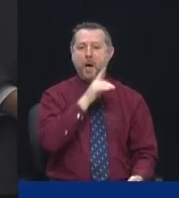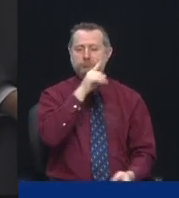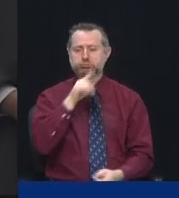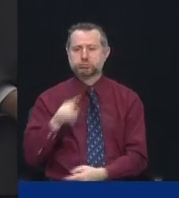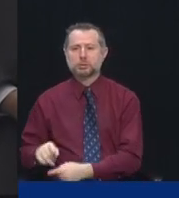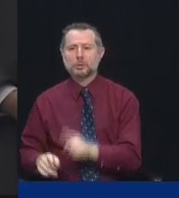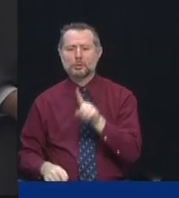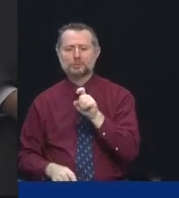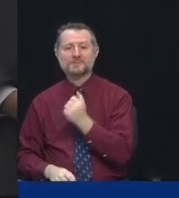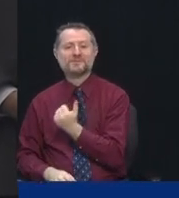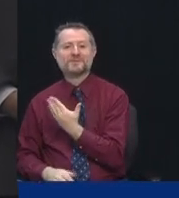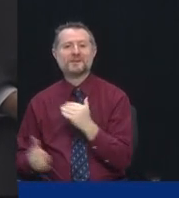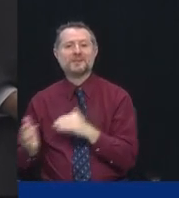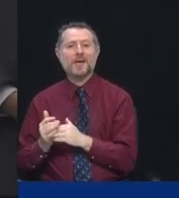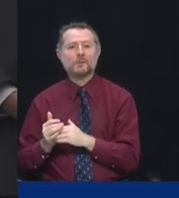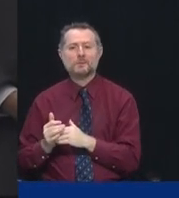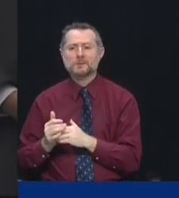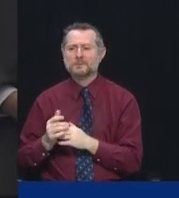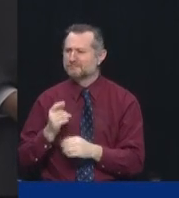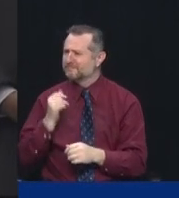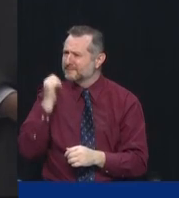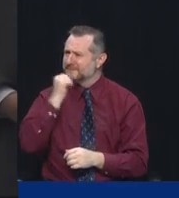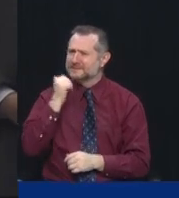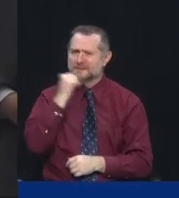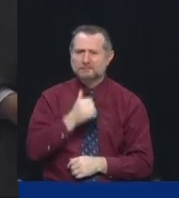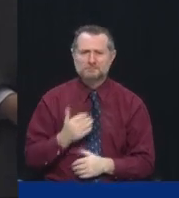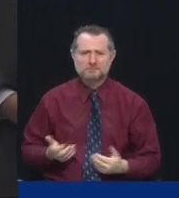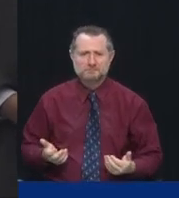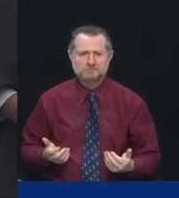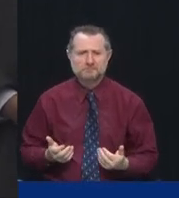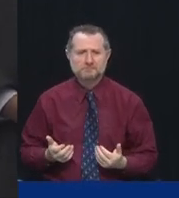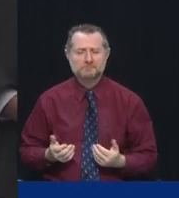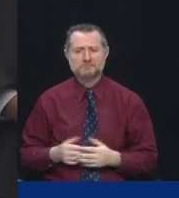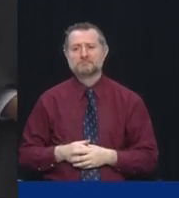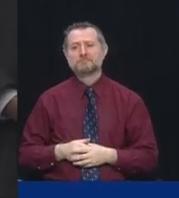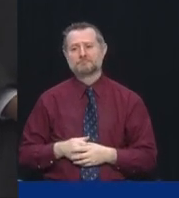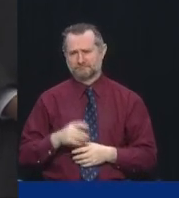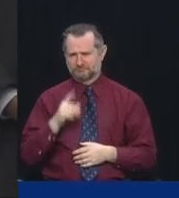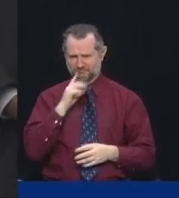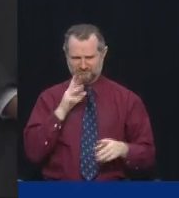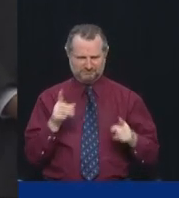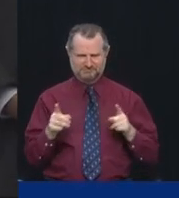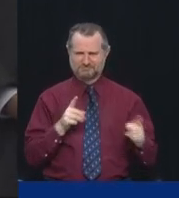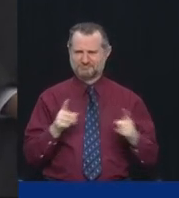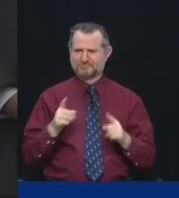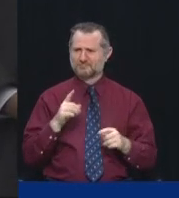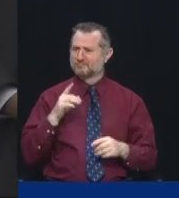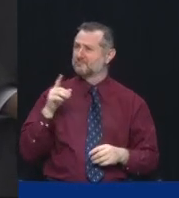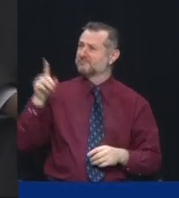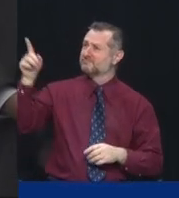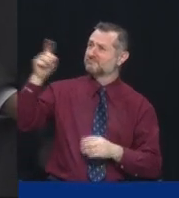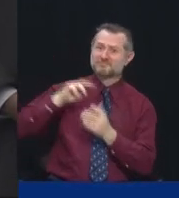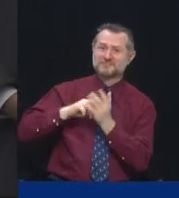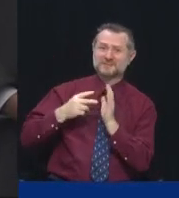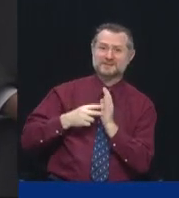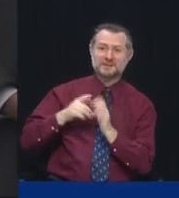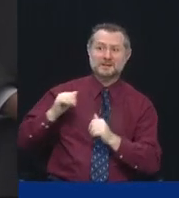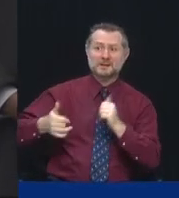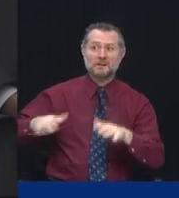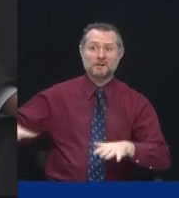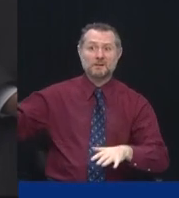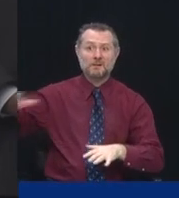shots every 24 hours. Did you reduce the distribution? No, we just have fewer